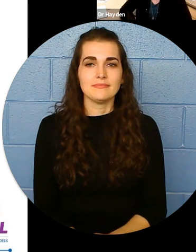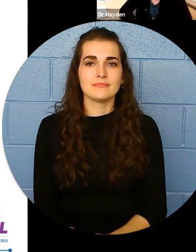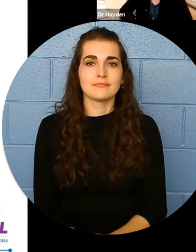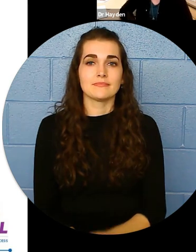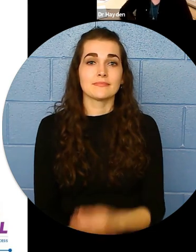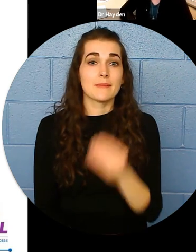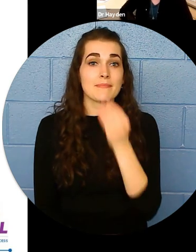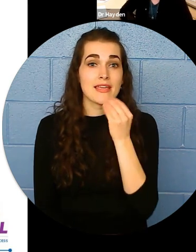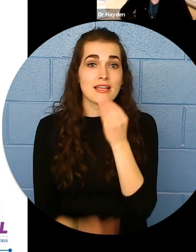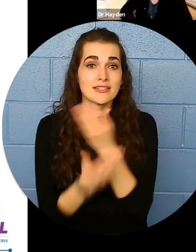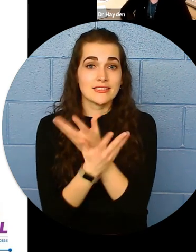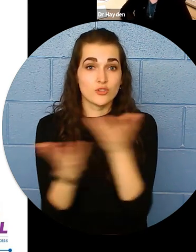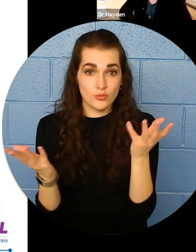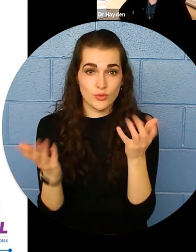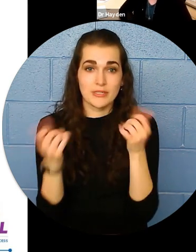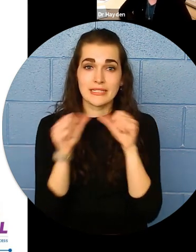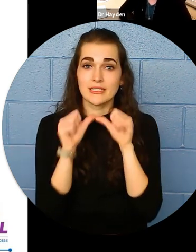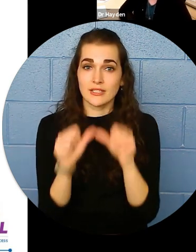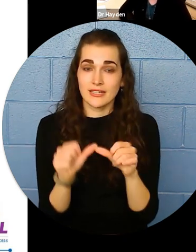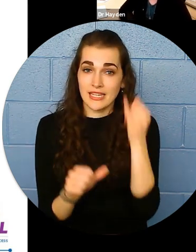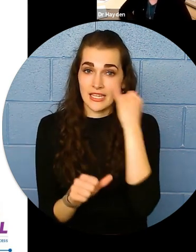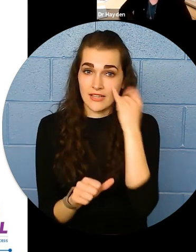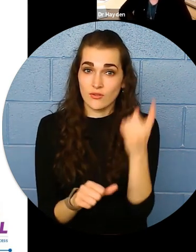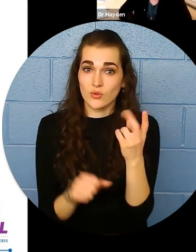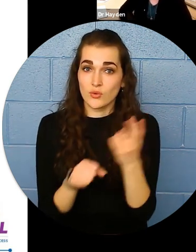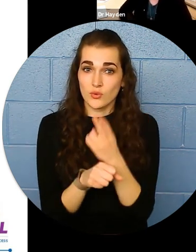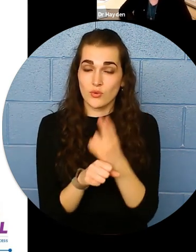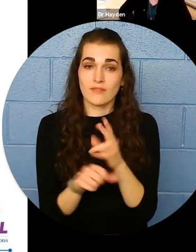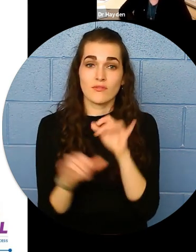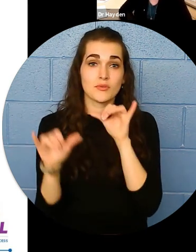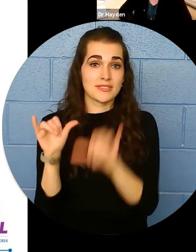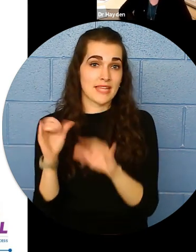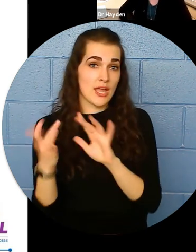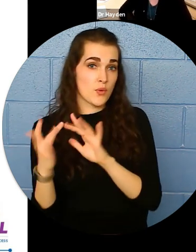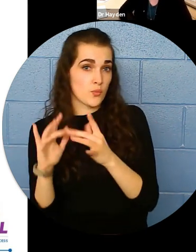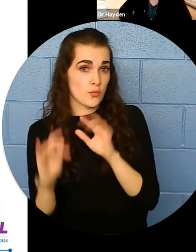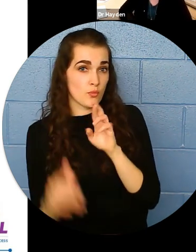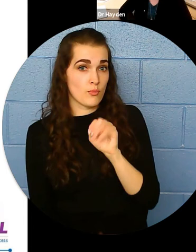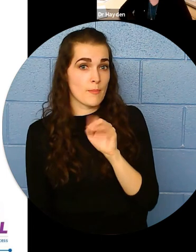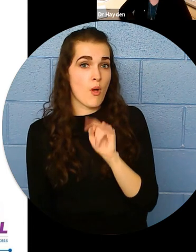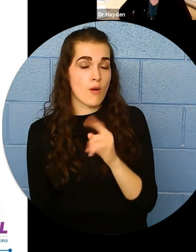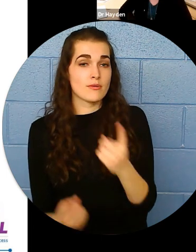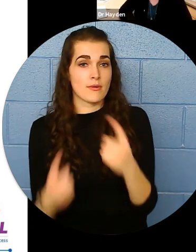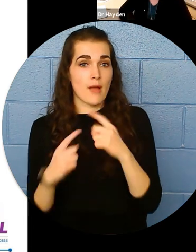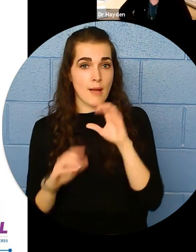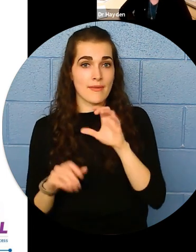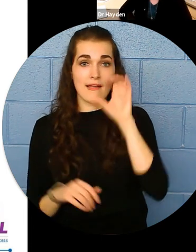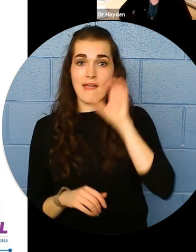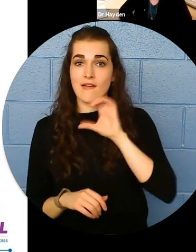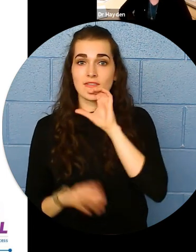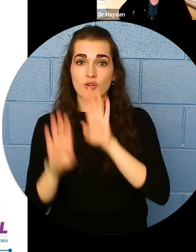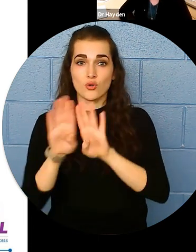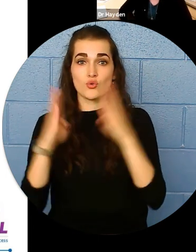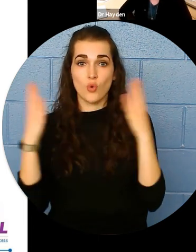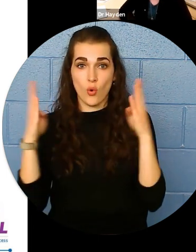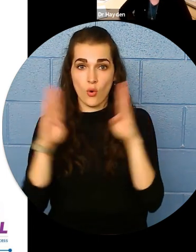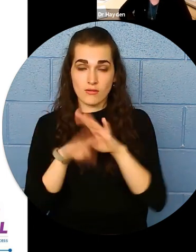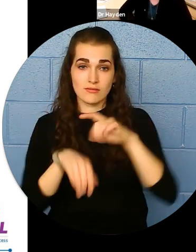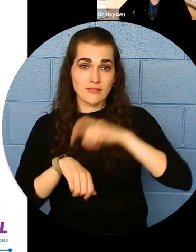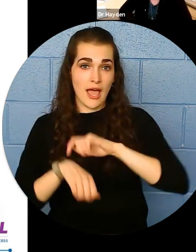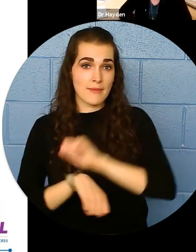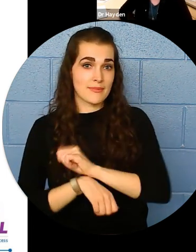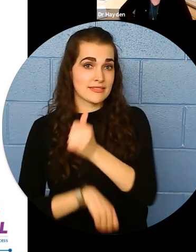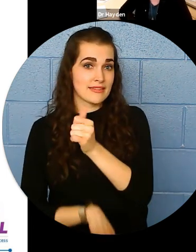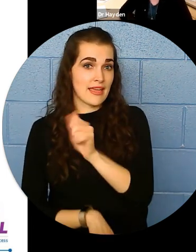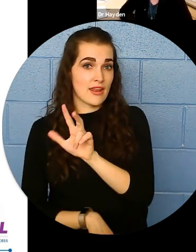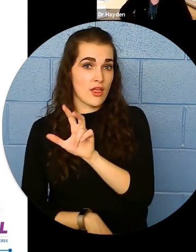Meal distributions will continue for those of you that are going to remain remote. And again, you will come to the cafeteria doors between the hours of 10:30